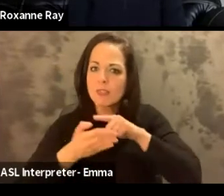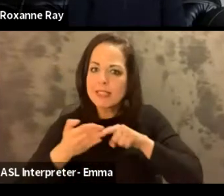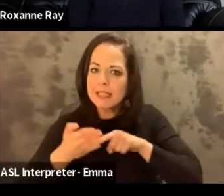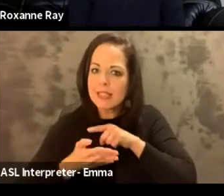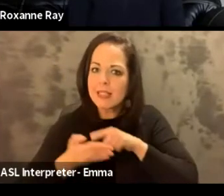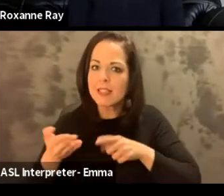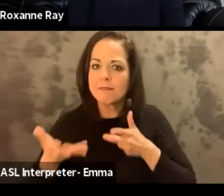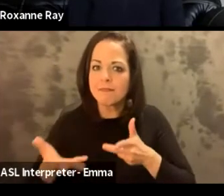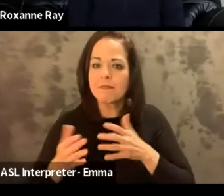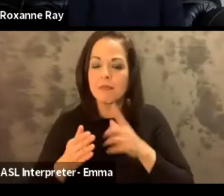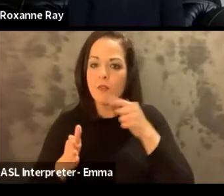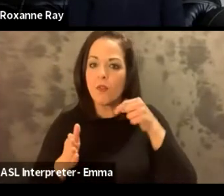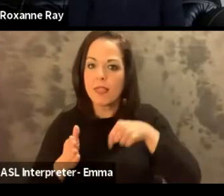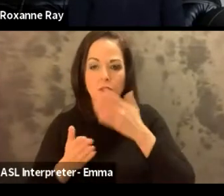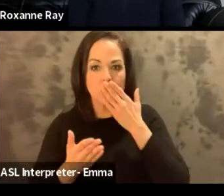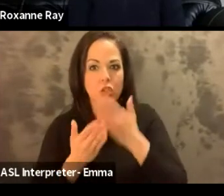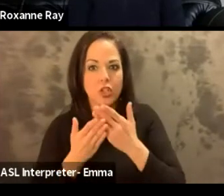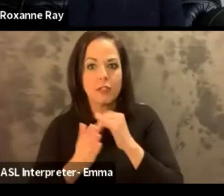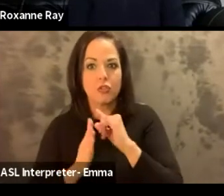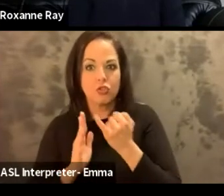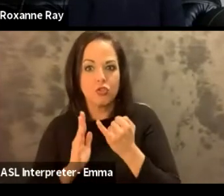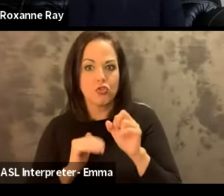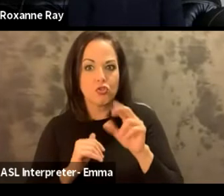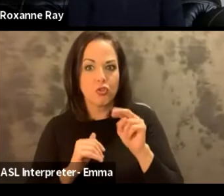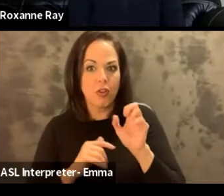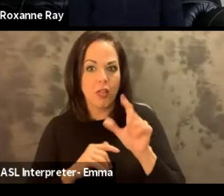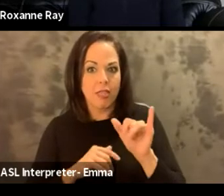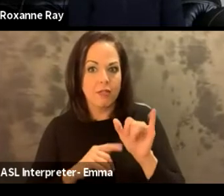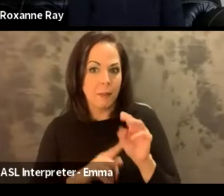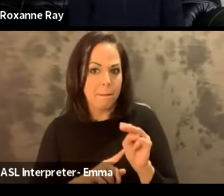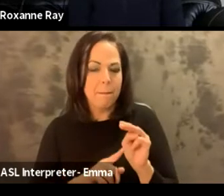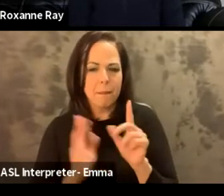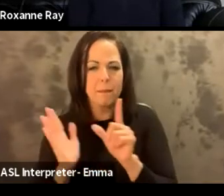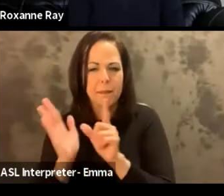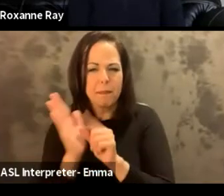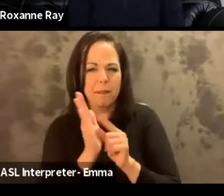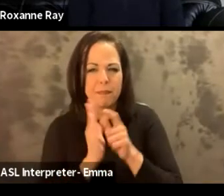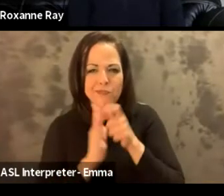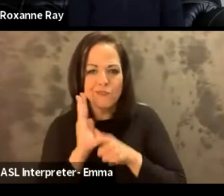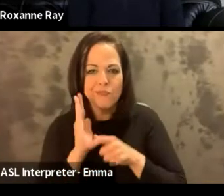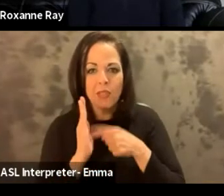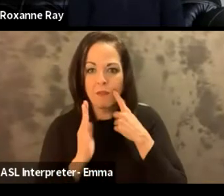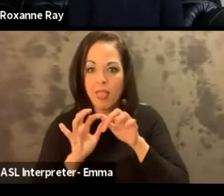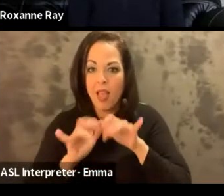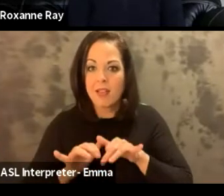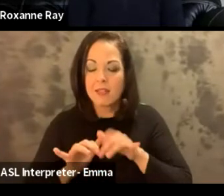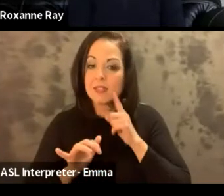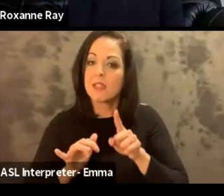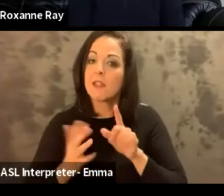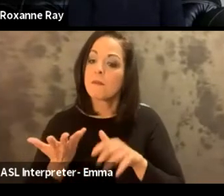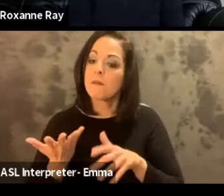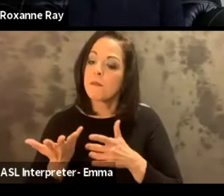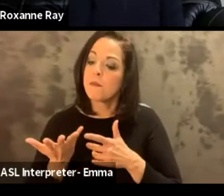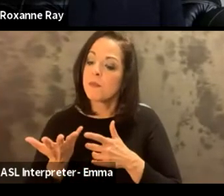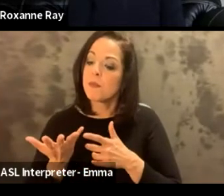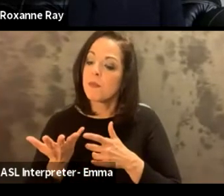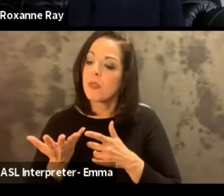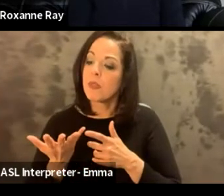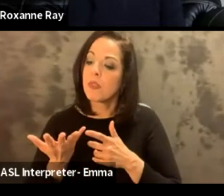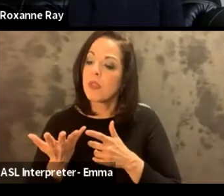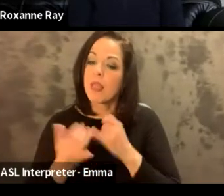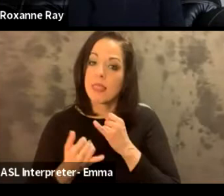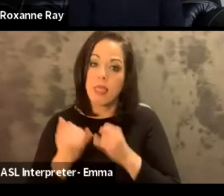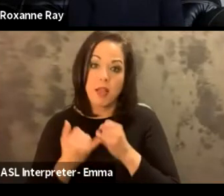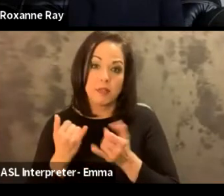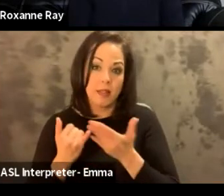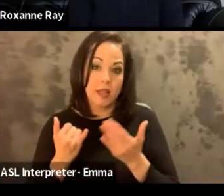and good journalism in general. The one last thing I'll say before we get into it is I think there are